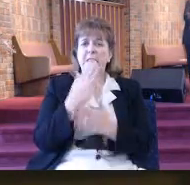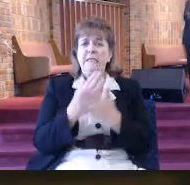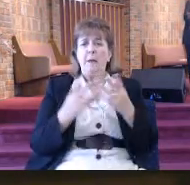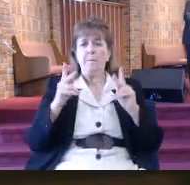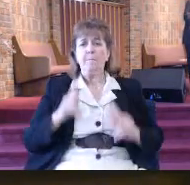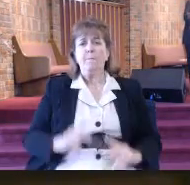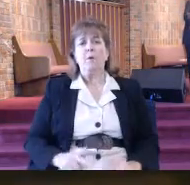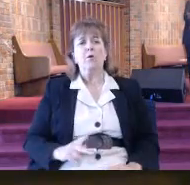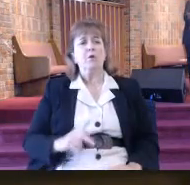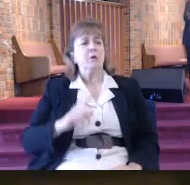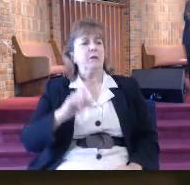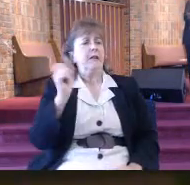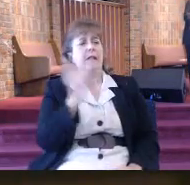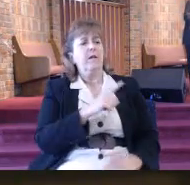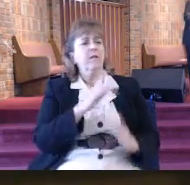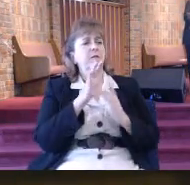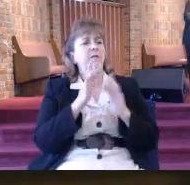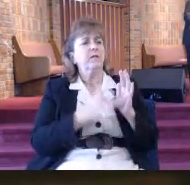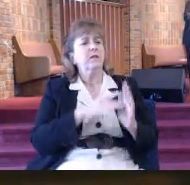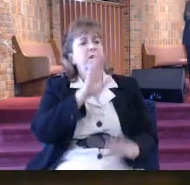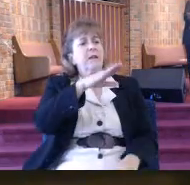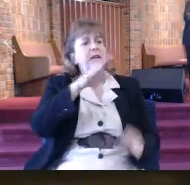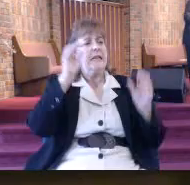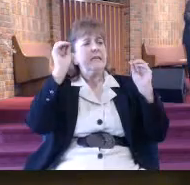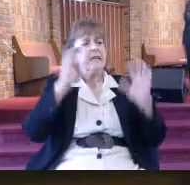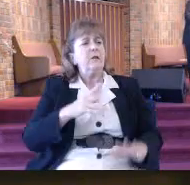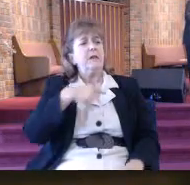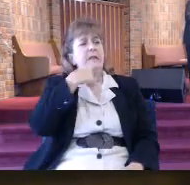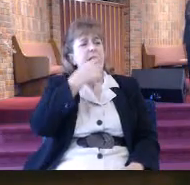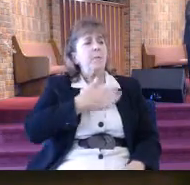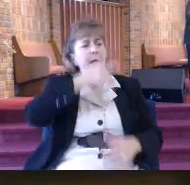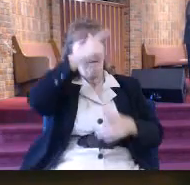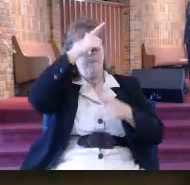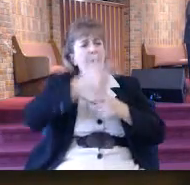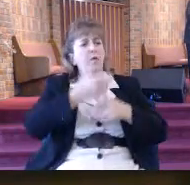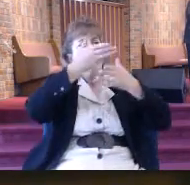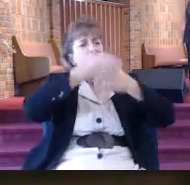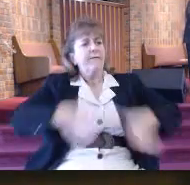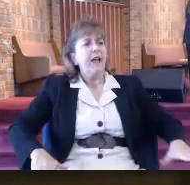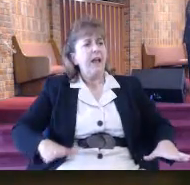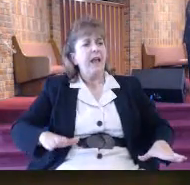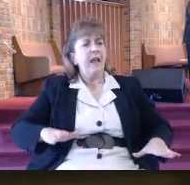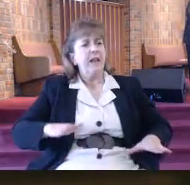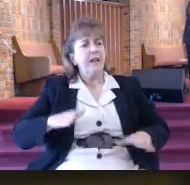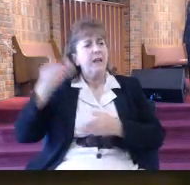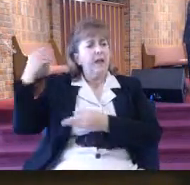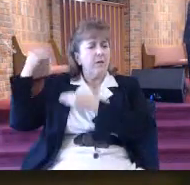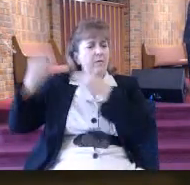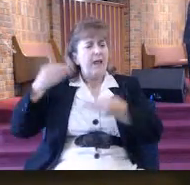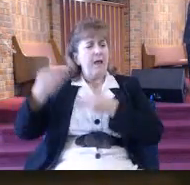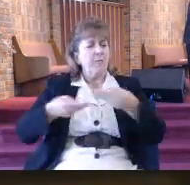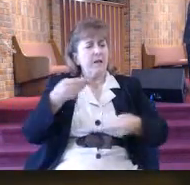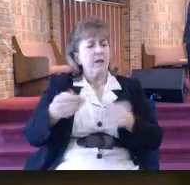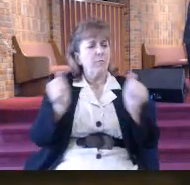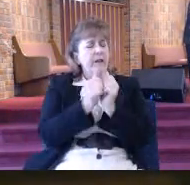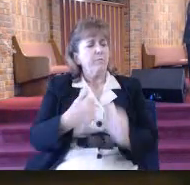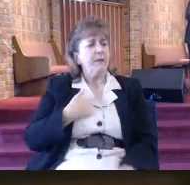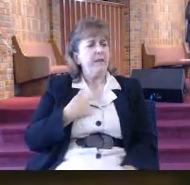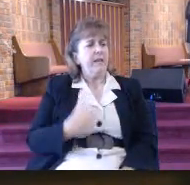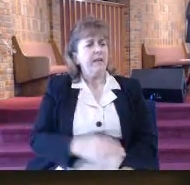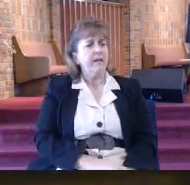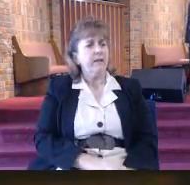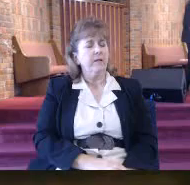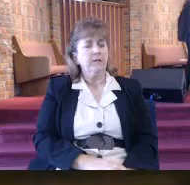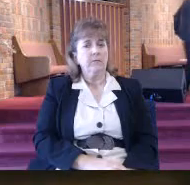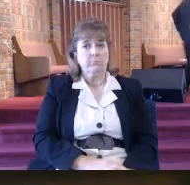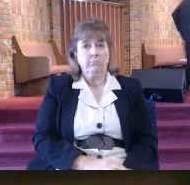said to him, 'Teacher, tell my brother to divide the inheritance with me.'" I don't know if how this is described, that this